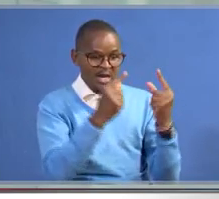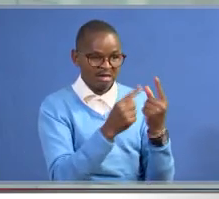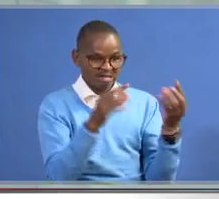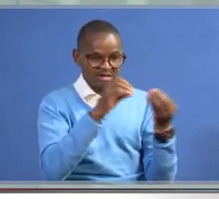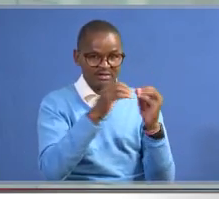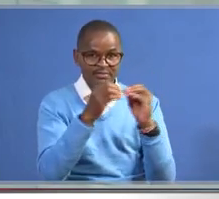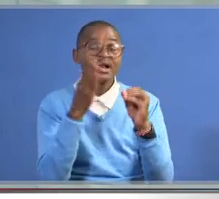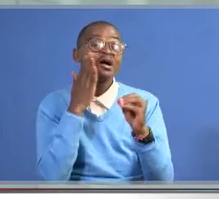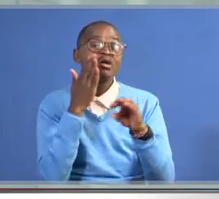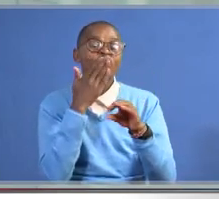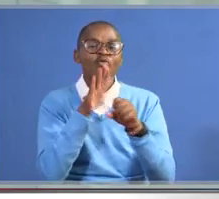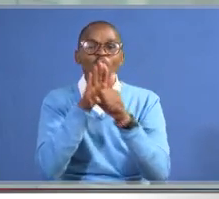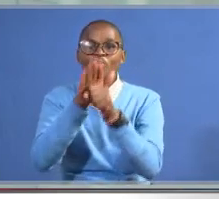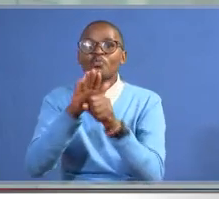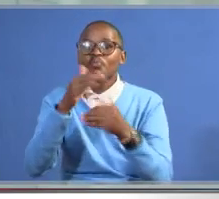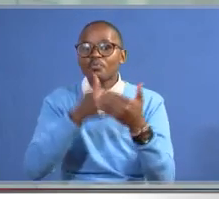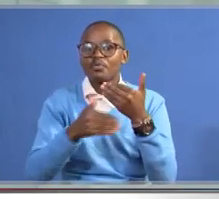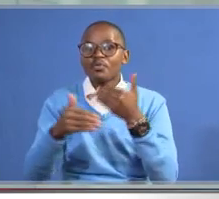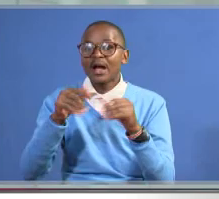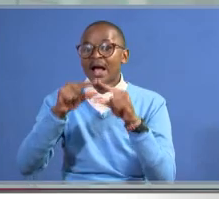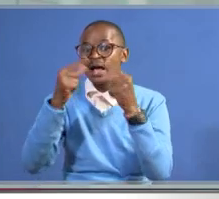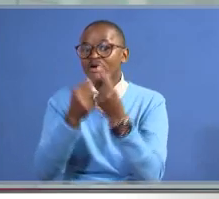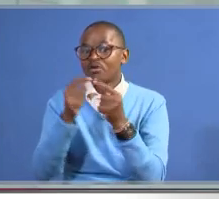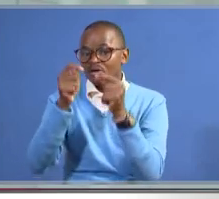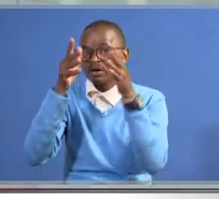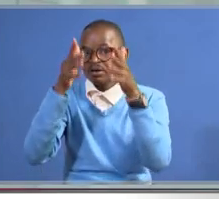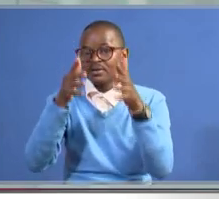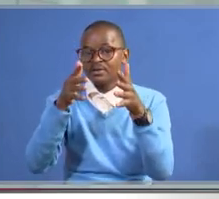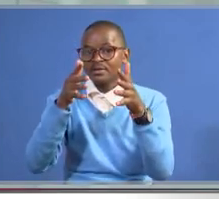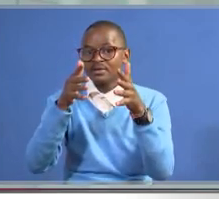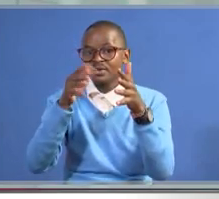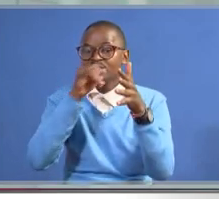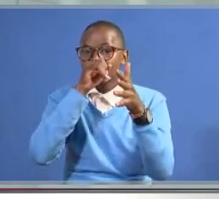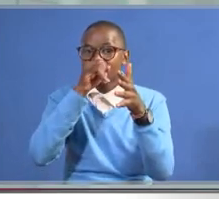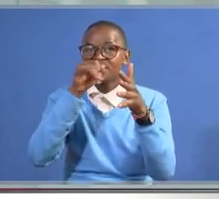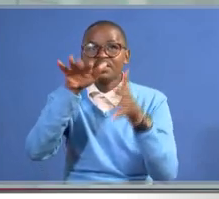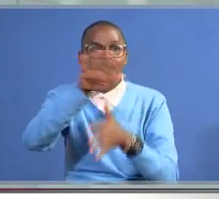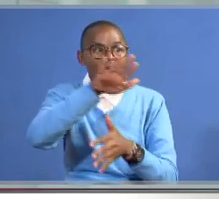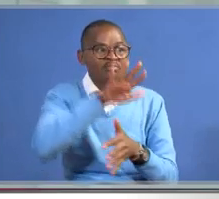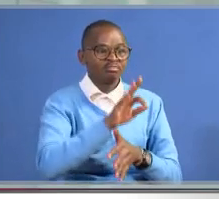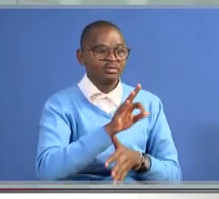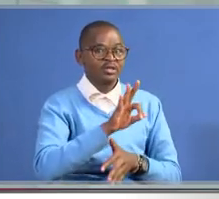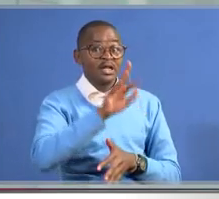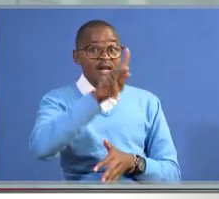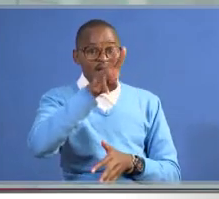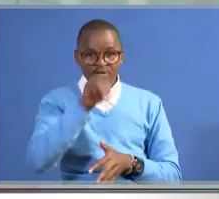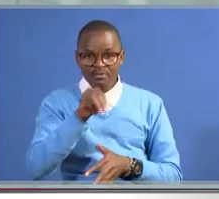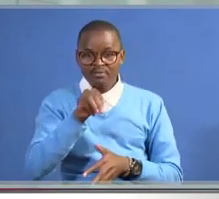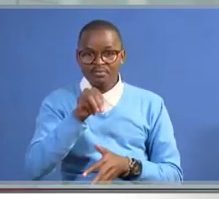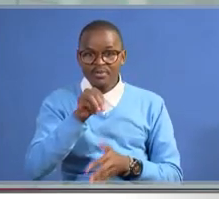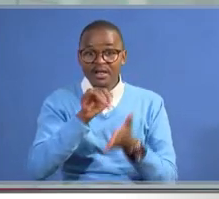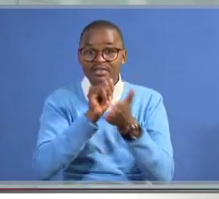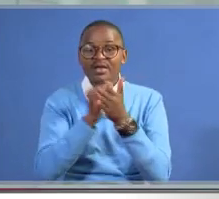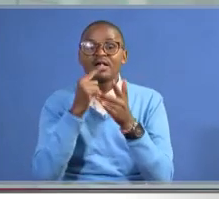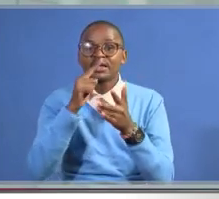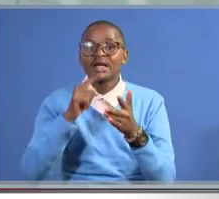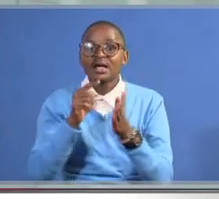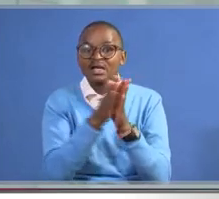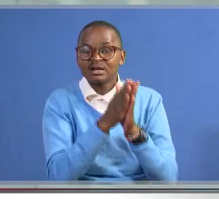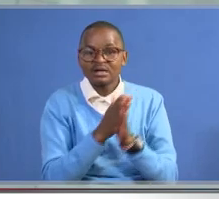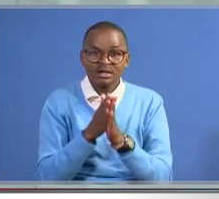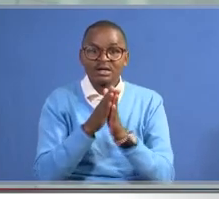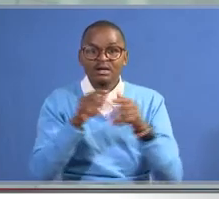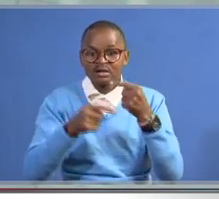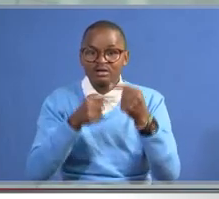creating a colorful push to the process a group of protesters artists is painting a three kilometer long banner that tells the story of